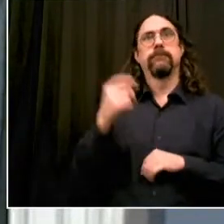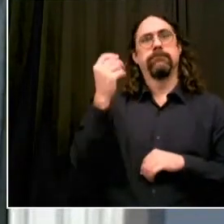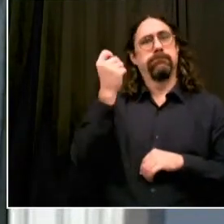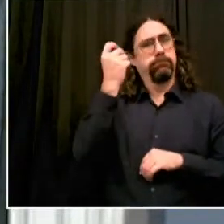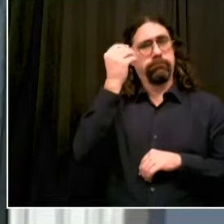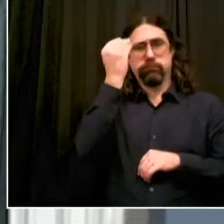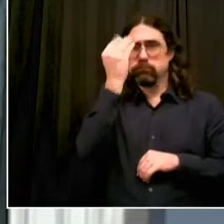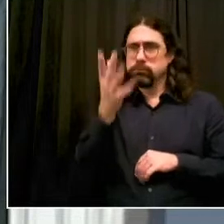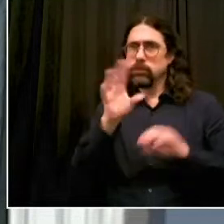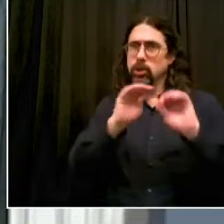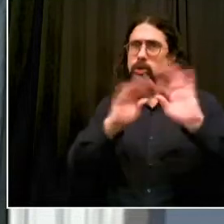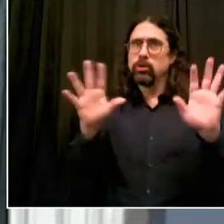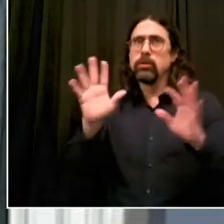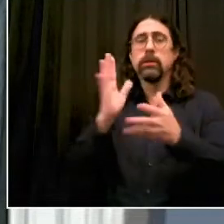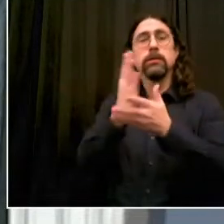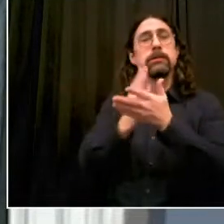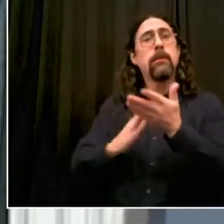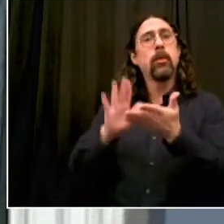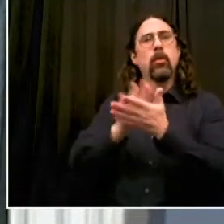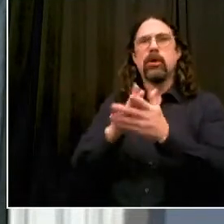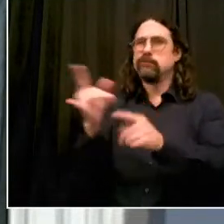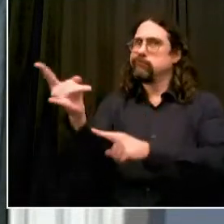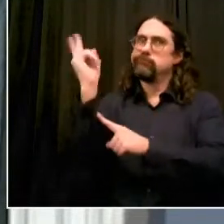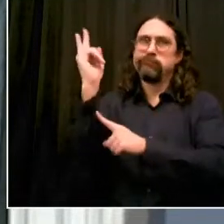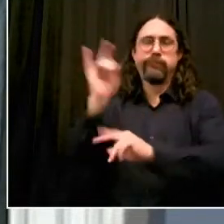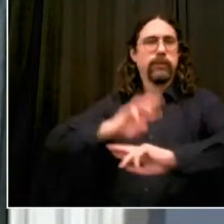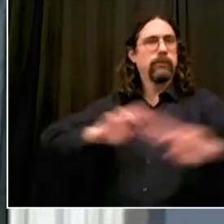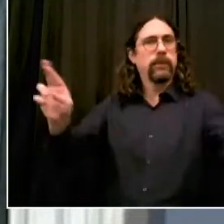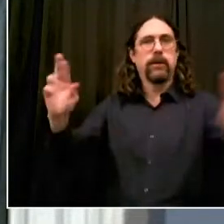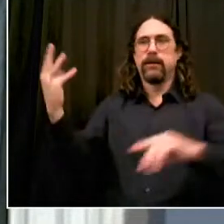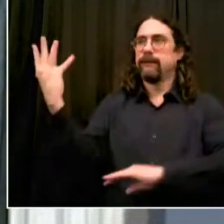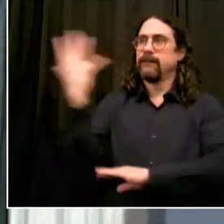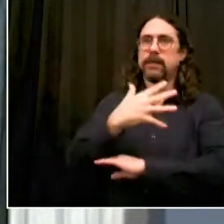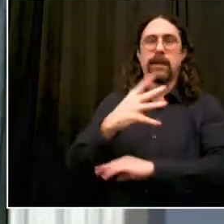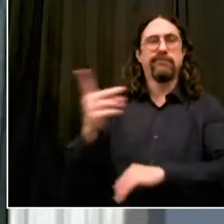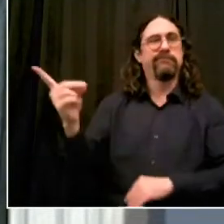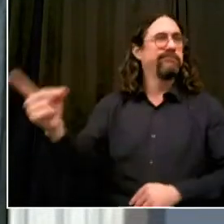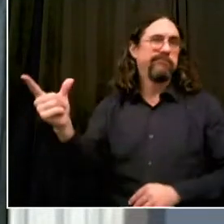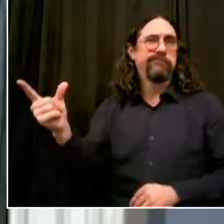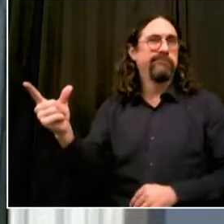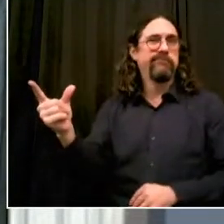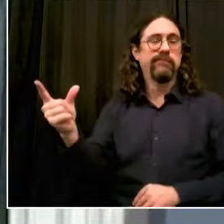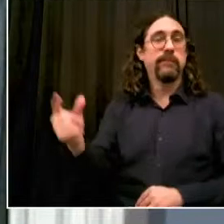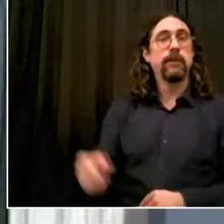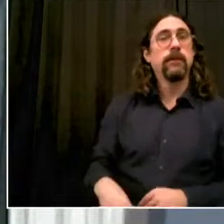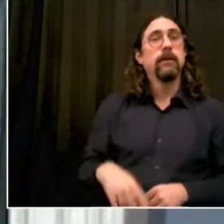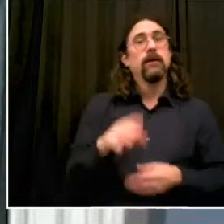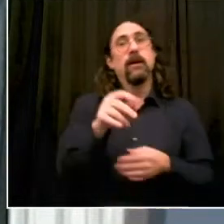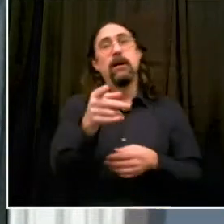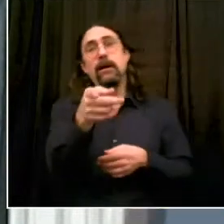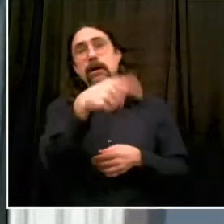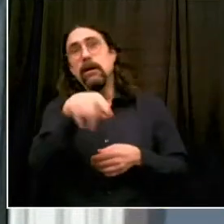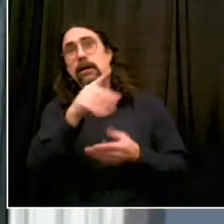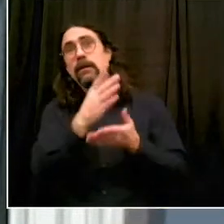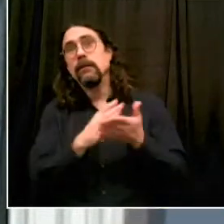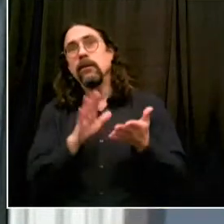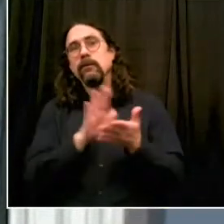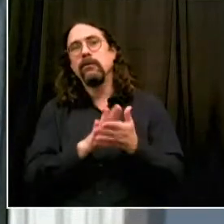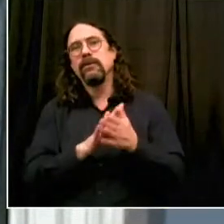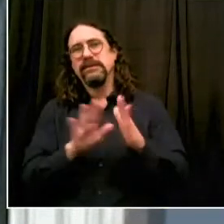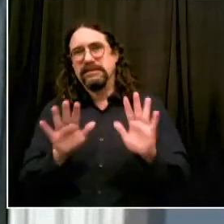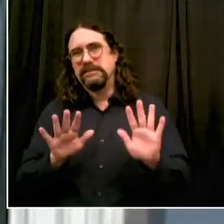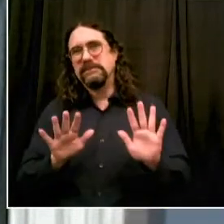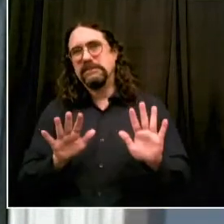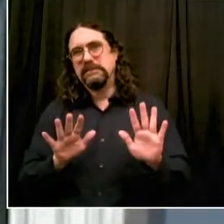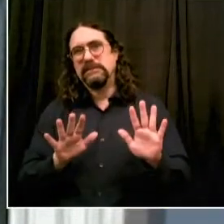to reprogram and maybe have 7 or 8 students, which is still medically advisable, in that classroom. And then it frees up